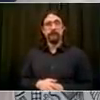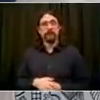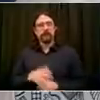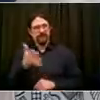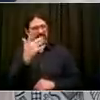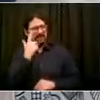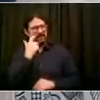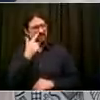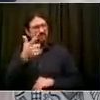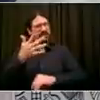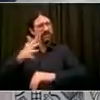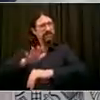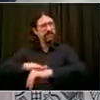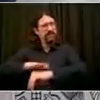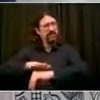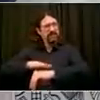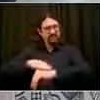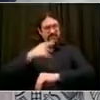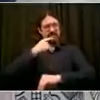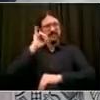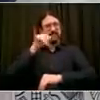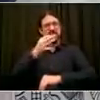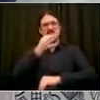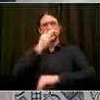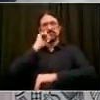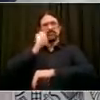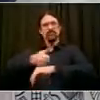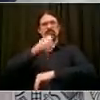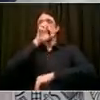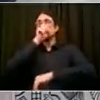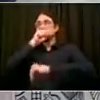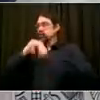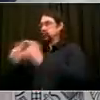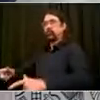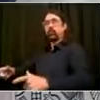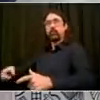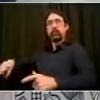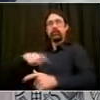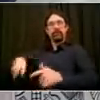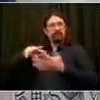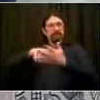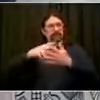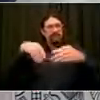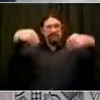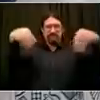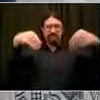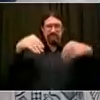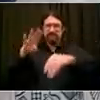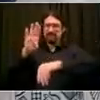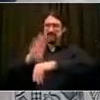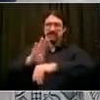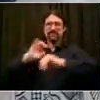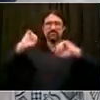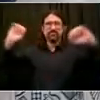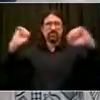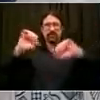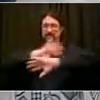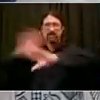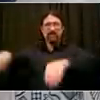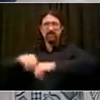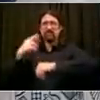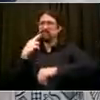into January or even longer? Every question, you had a lot of points in there, Andrew. Everything you said